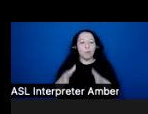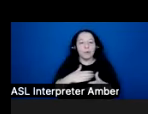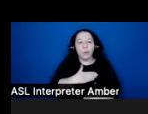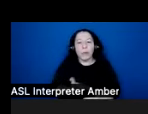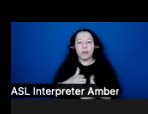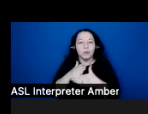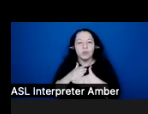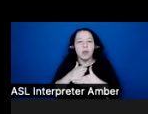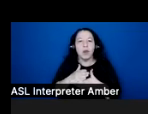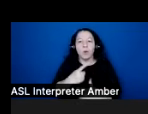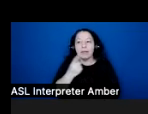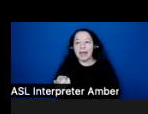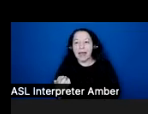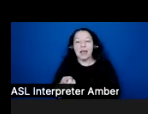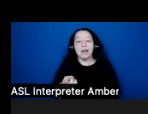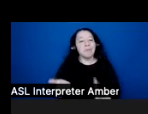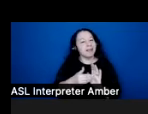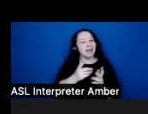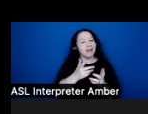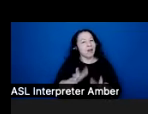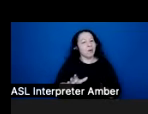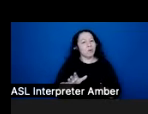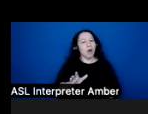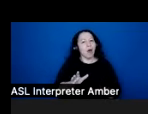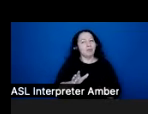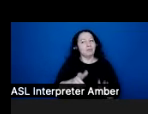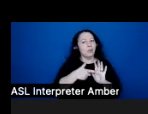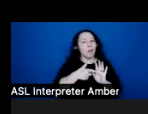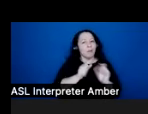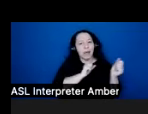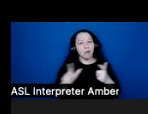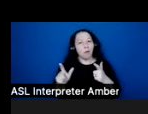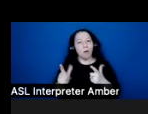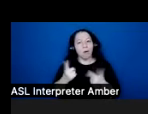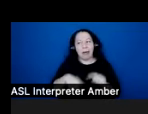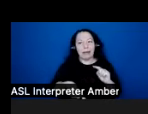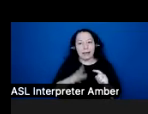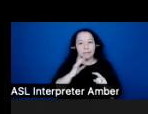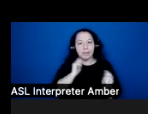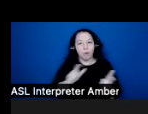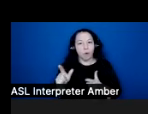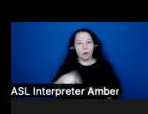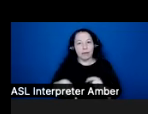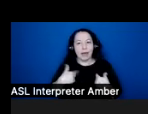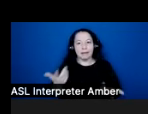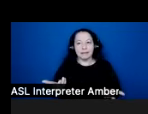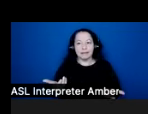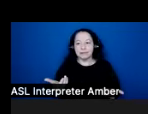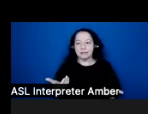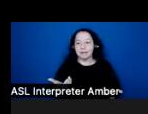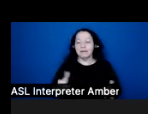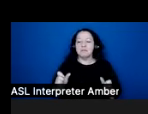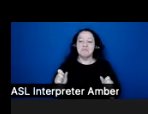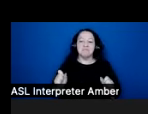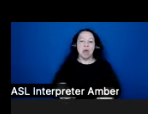wanting to misrepresent and say, no, I can't speak for everyone. And it can be difficult